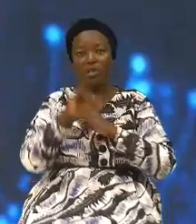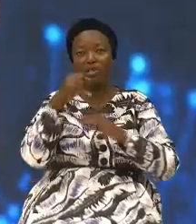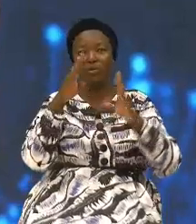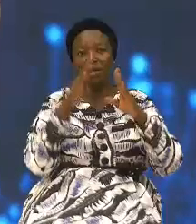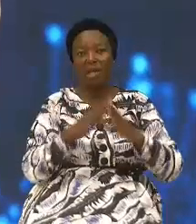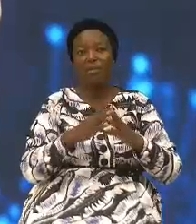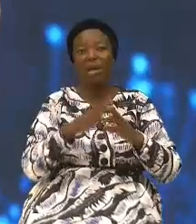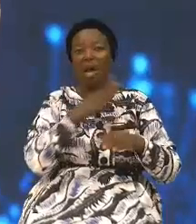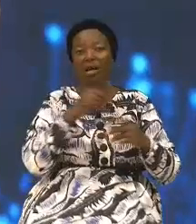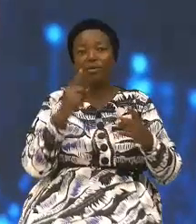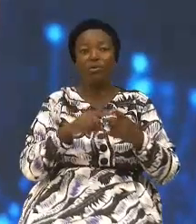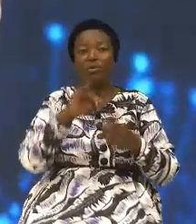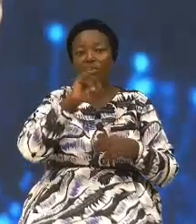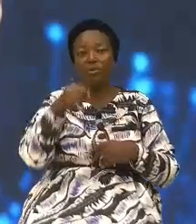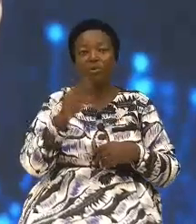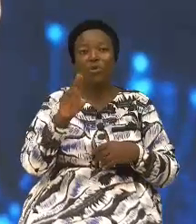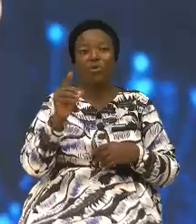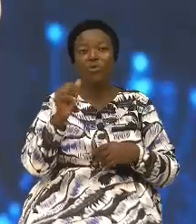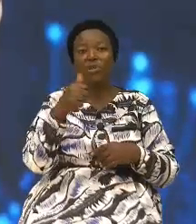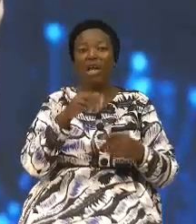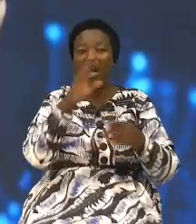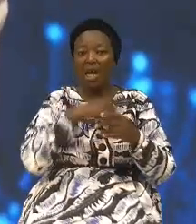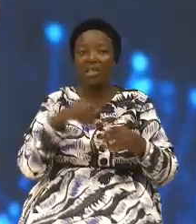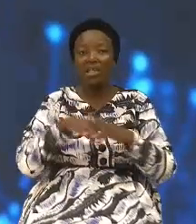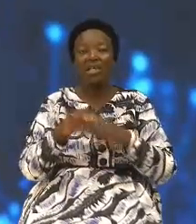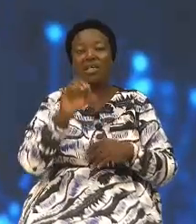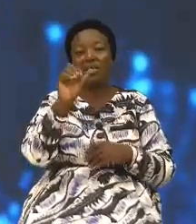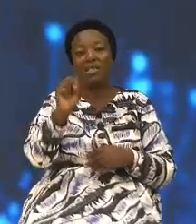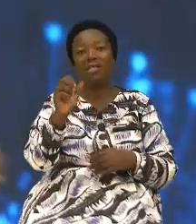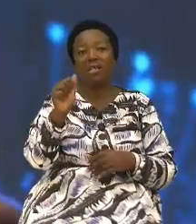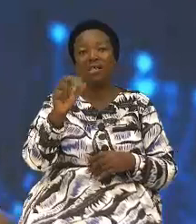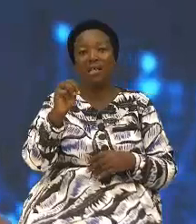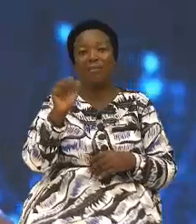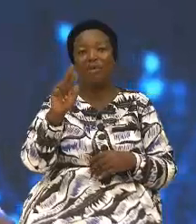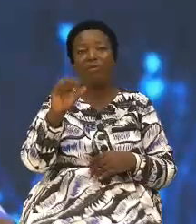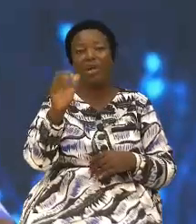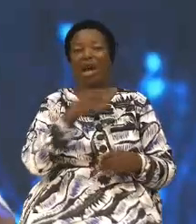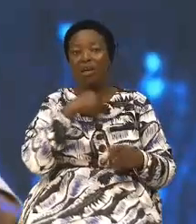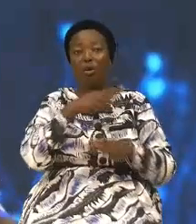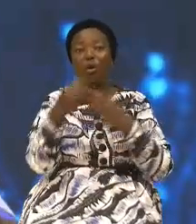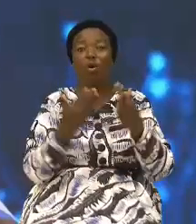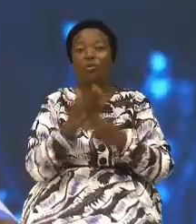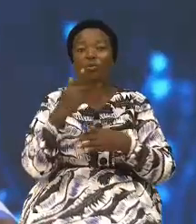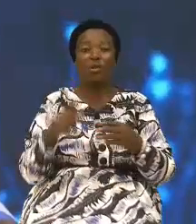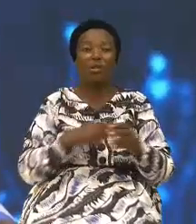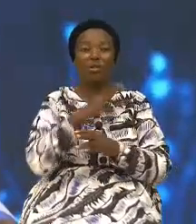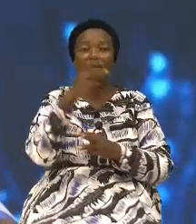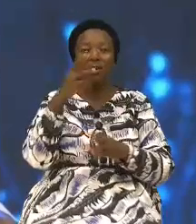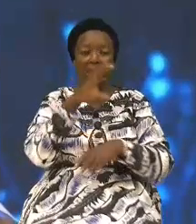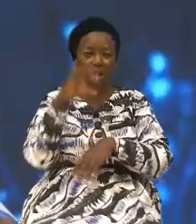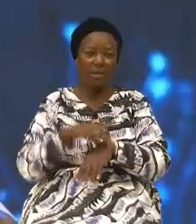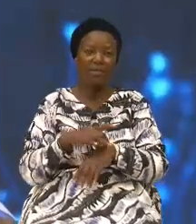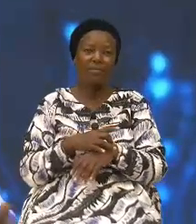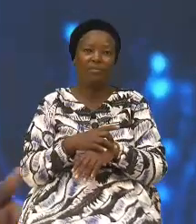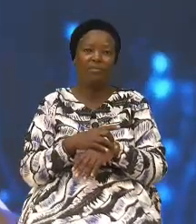in all Judea, and in Samaria, and unto the uttermost part of the